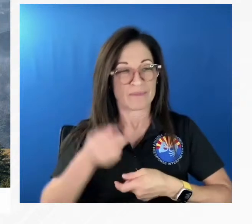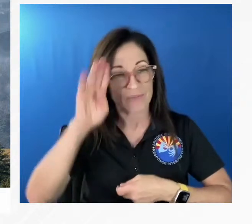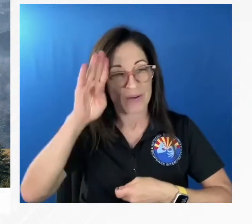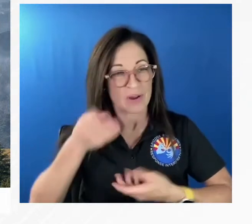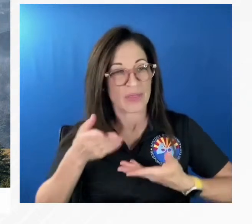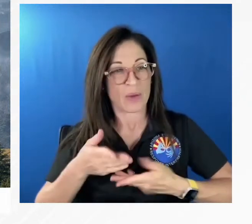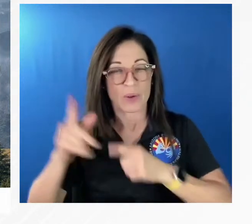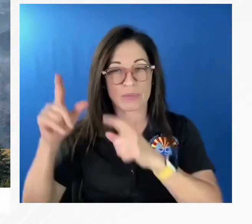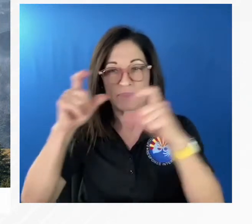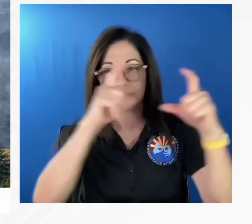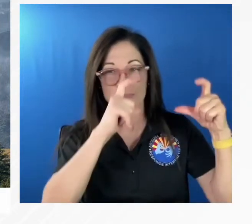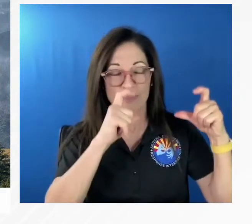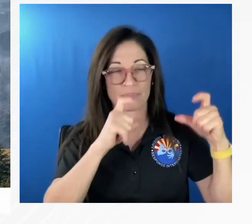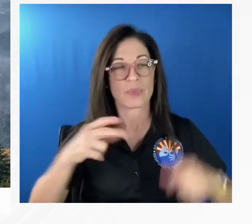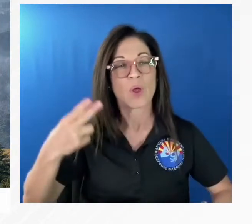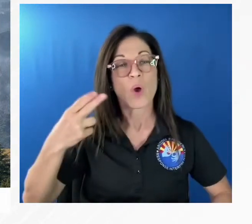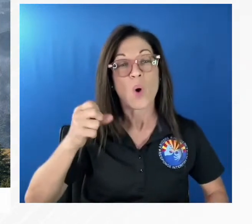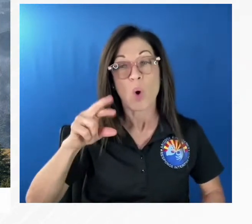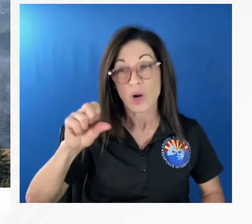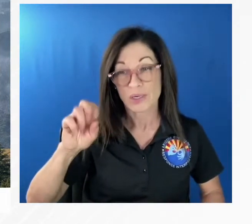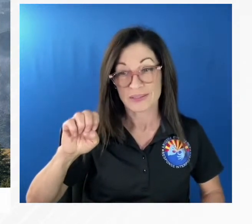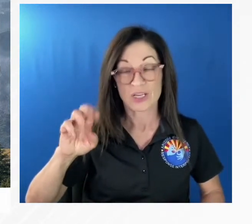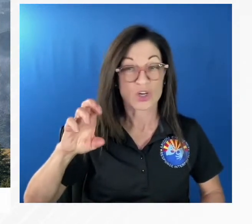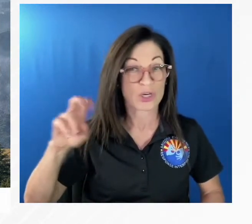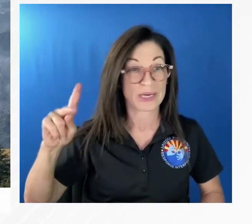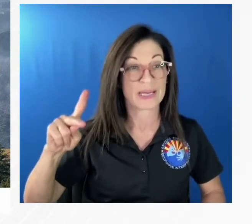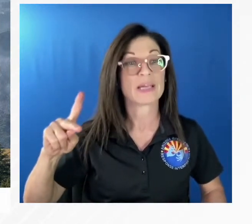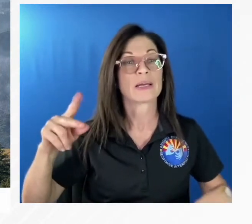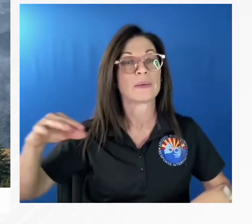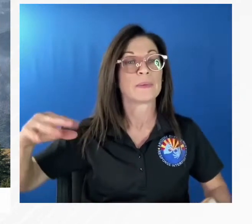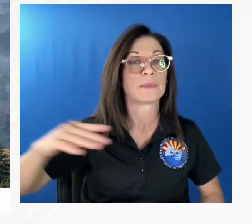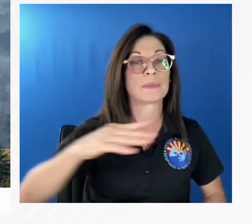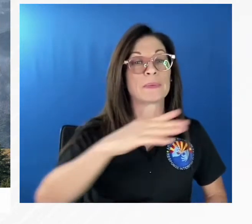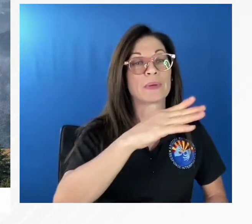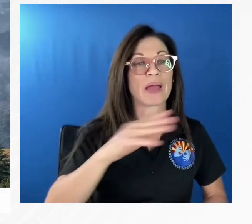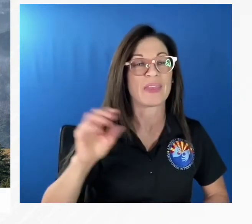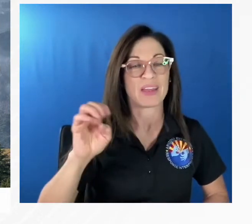This is the Horse Creek drainage here, and then coming through here is the East Fork.